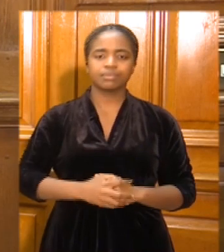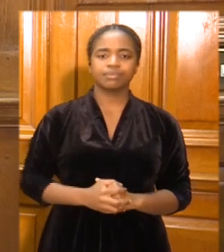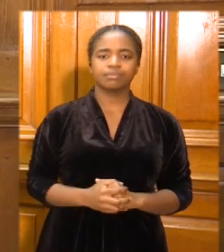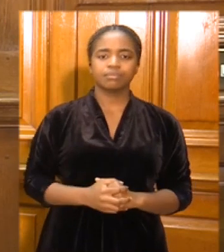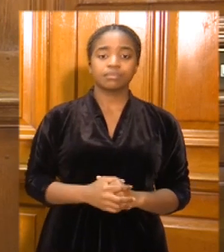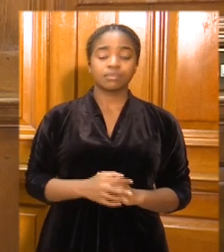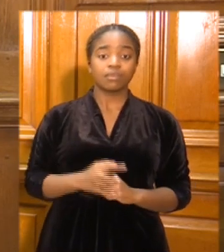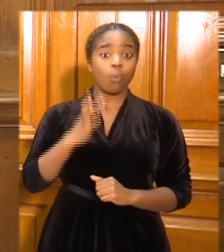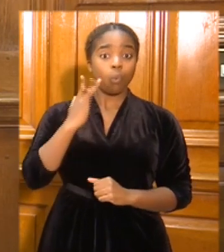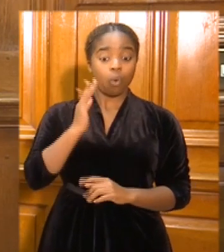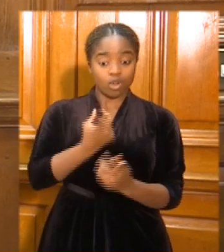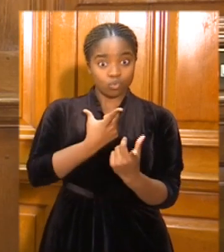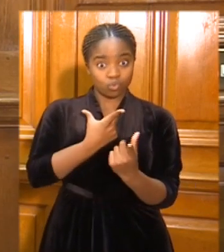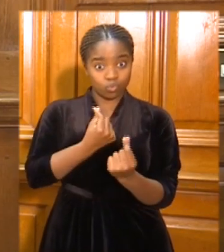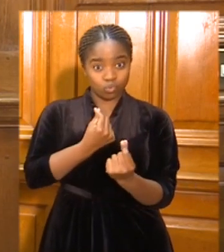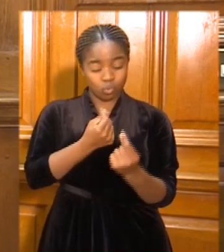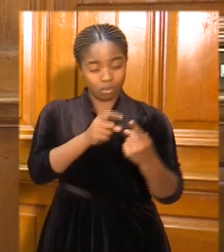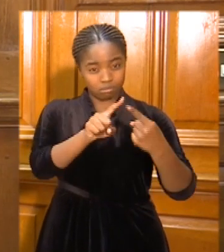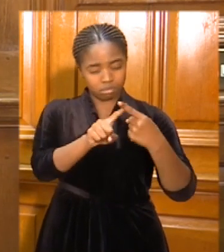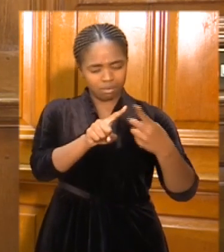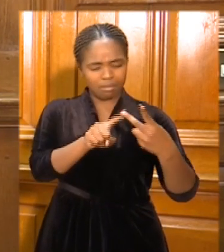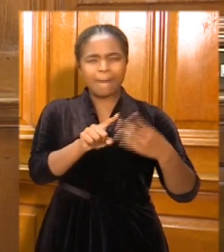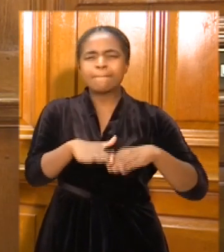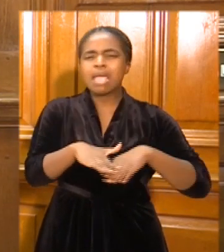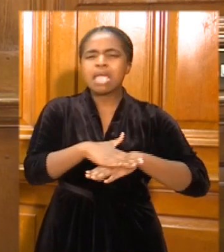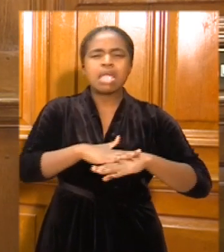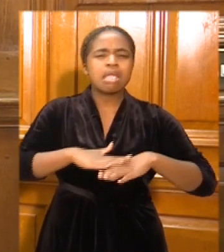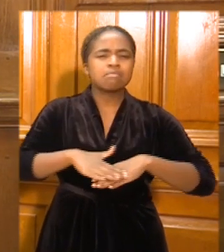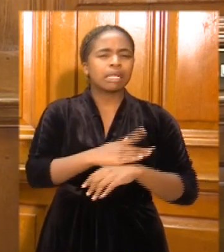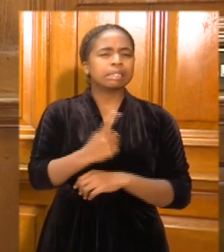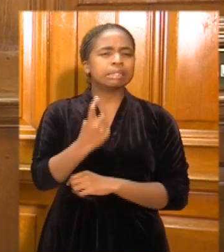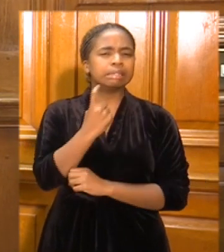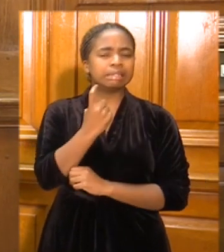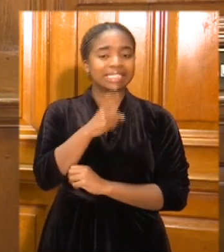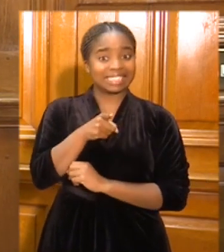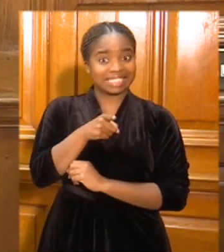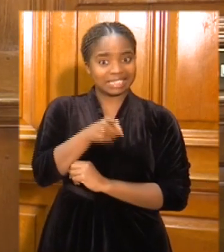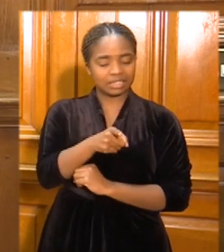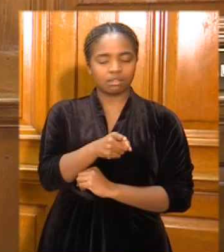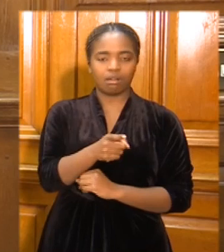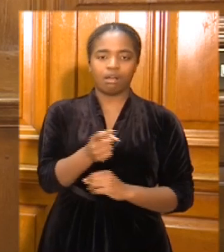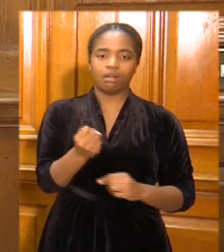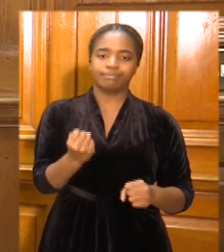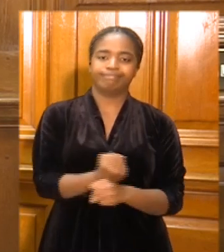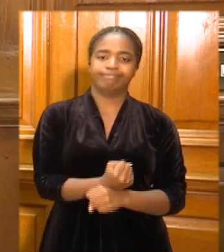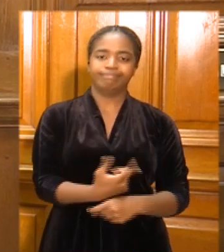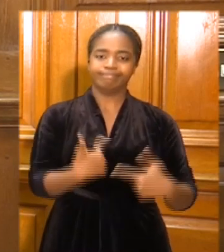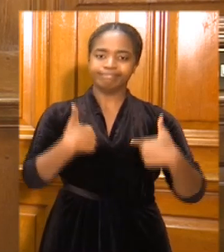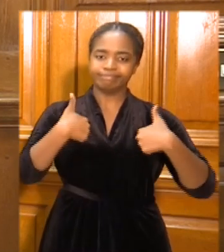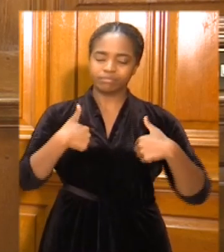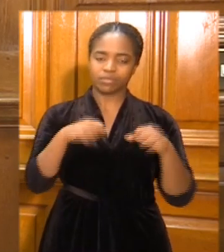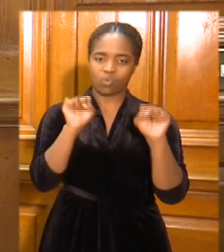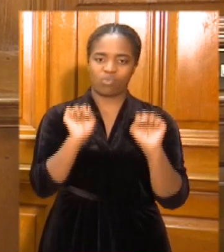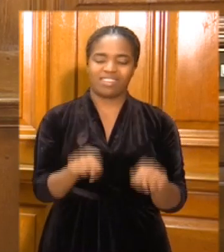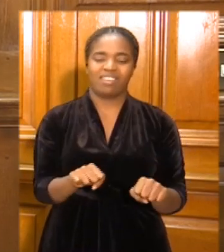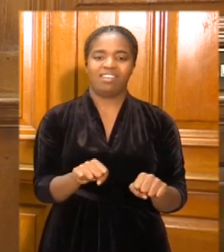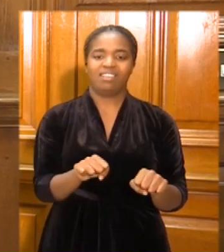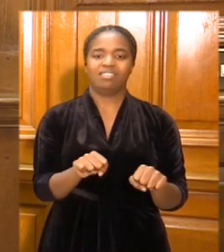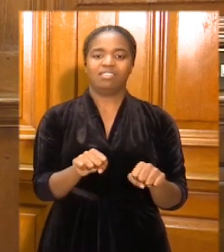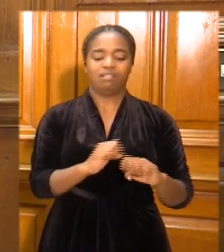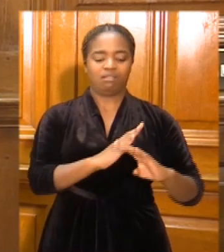and consistently observing these basic practices that will make us overcome this pandemic.